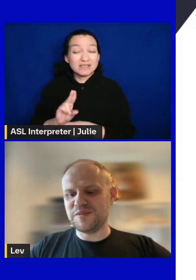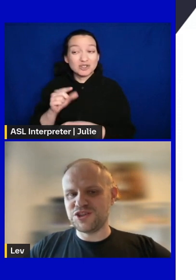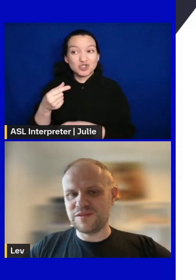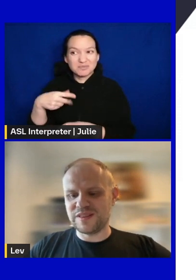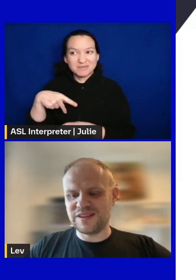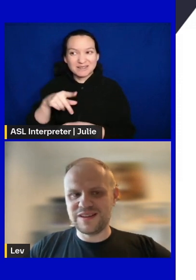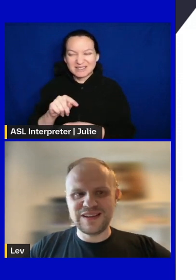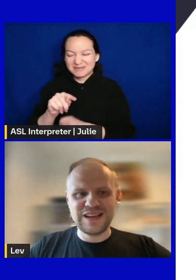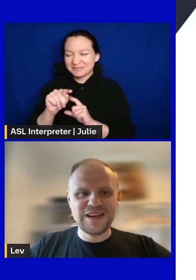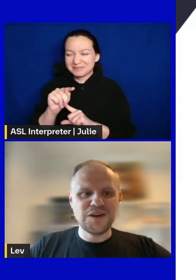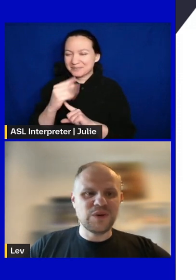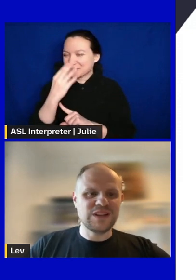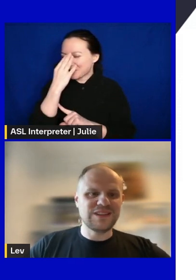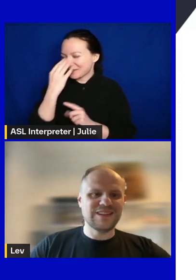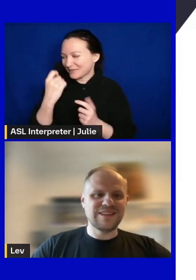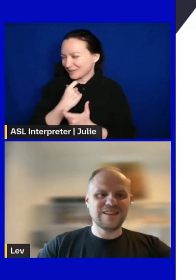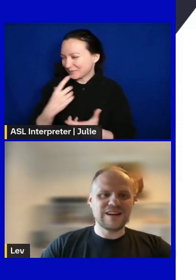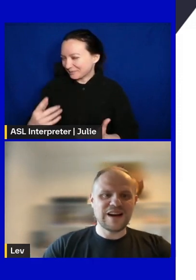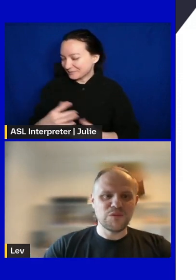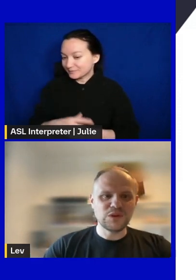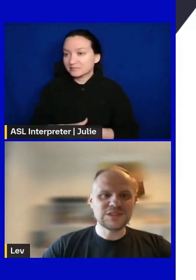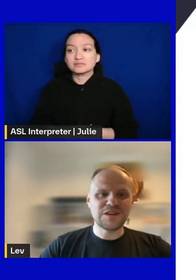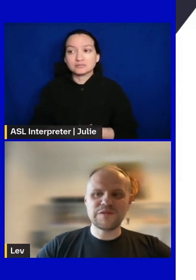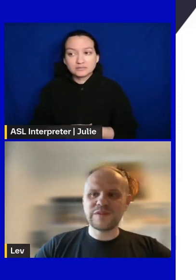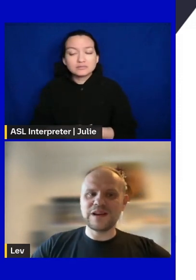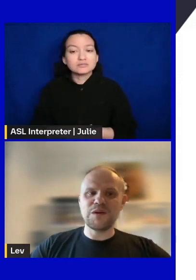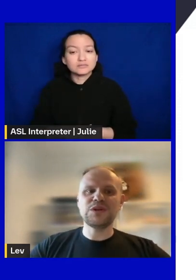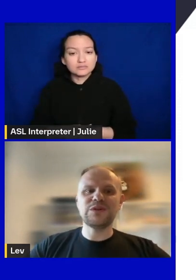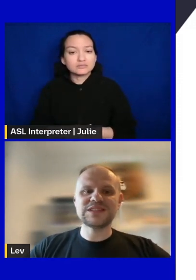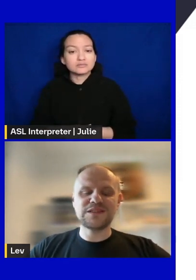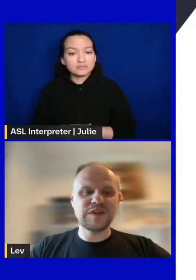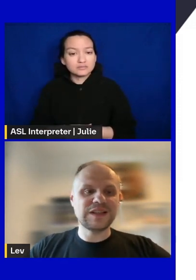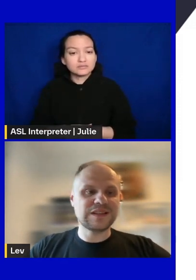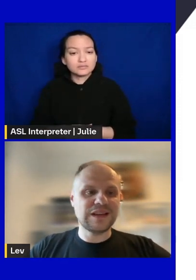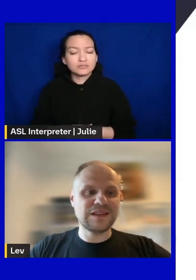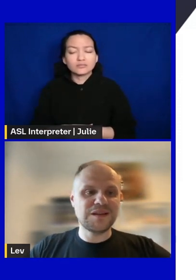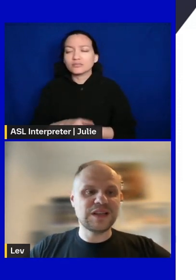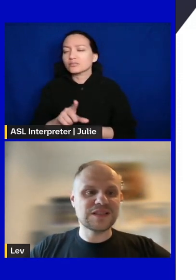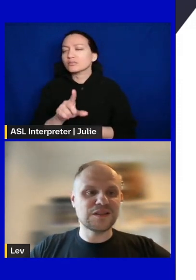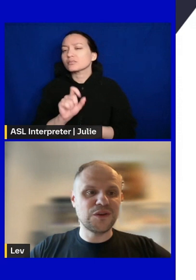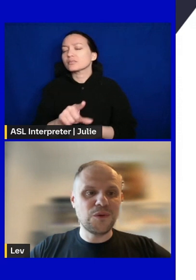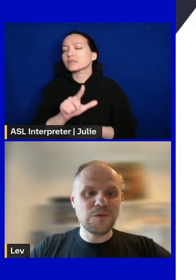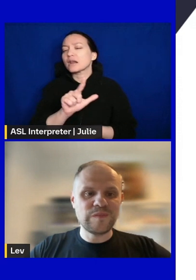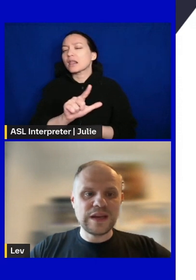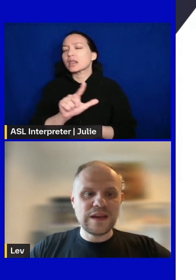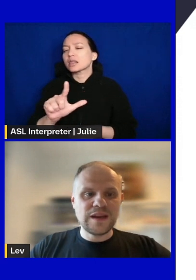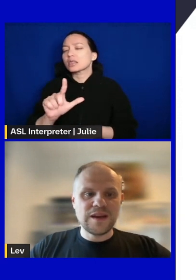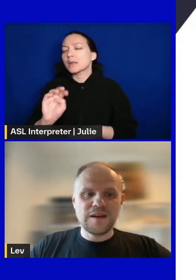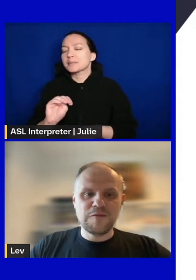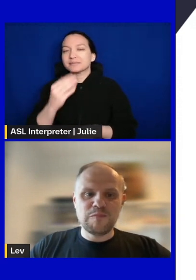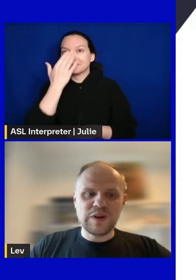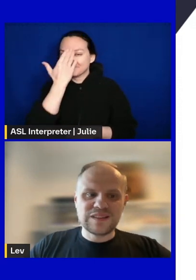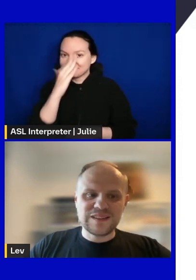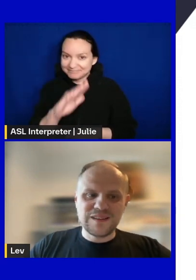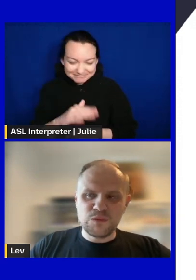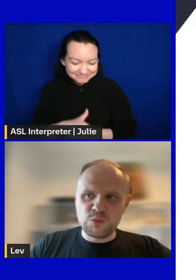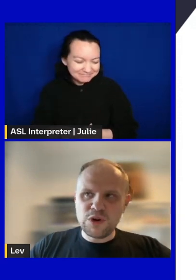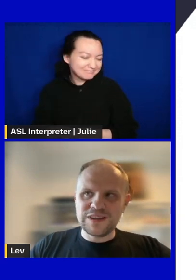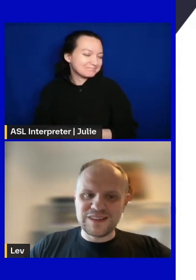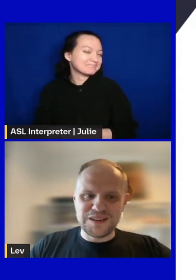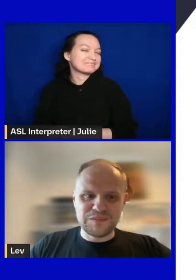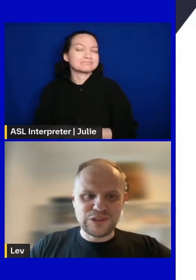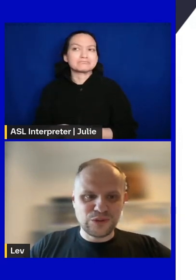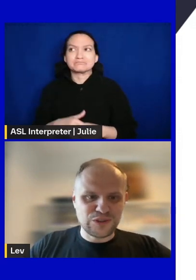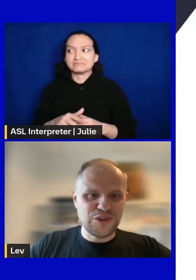knows pretty much everything? Well, I want to ask something that LLM doesn't know, but